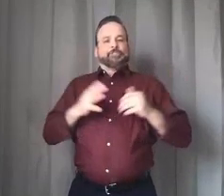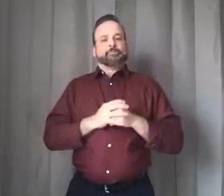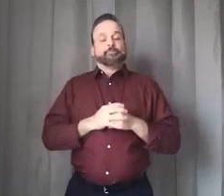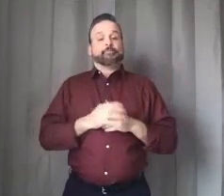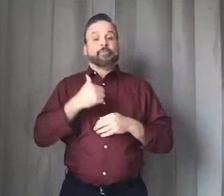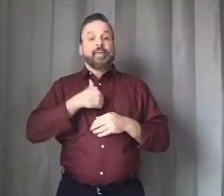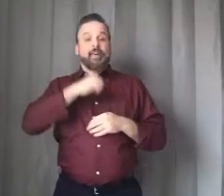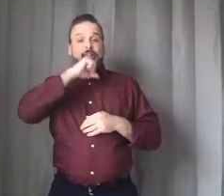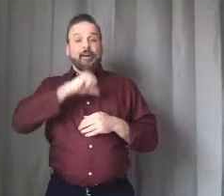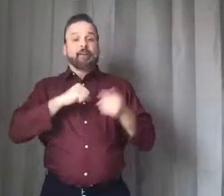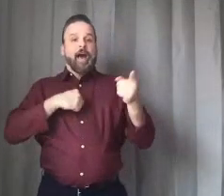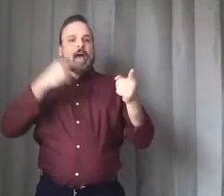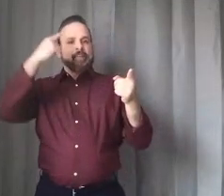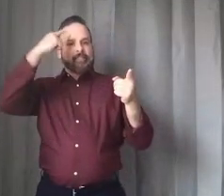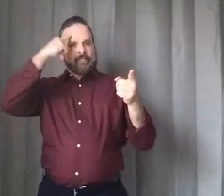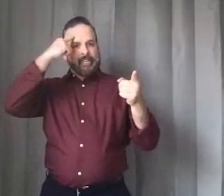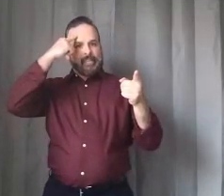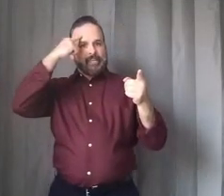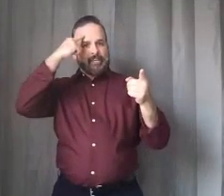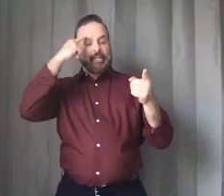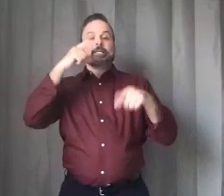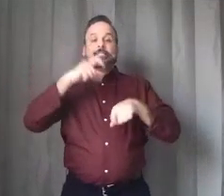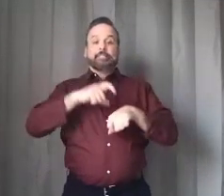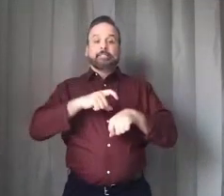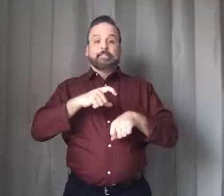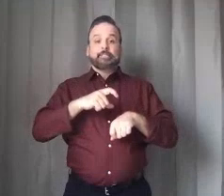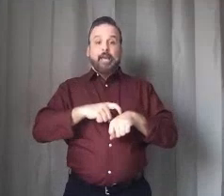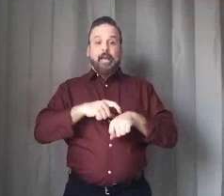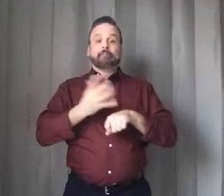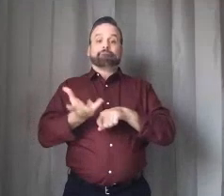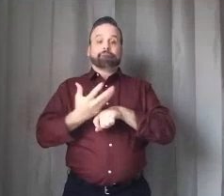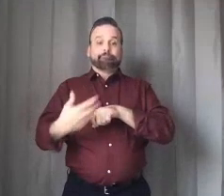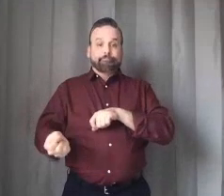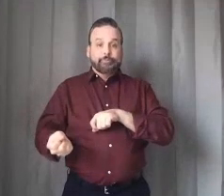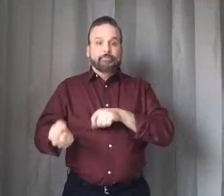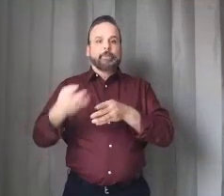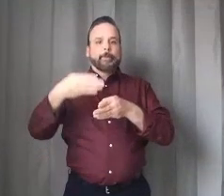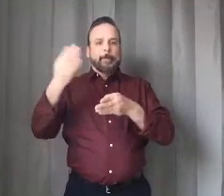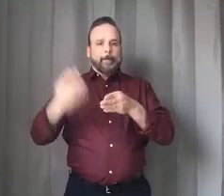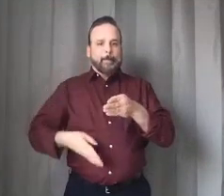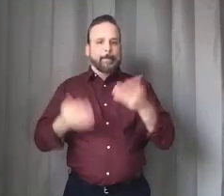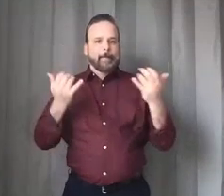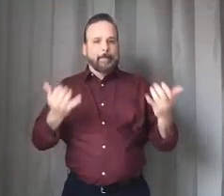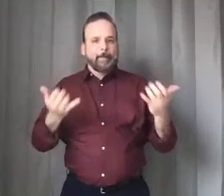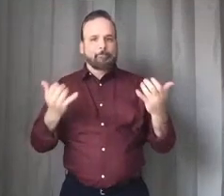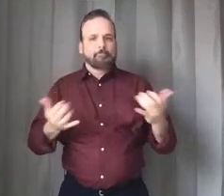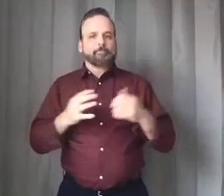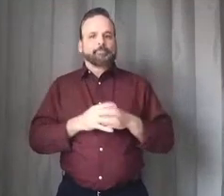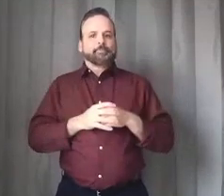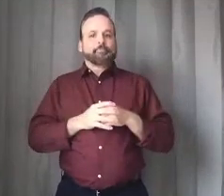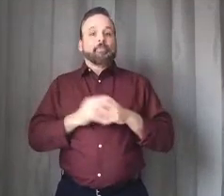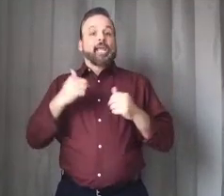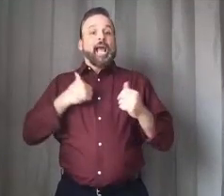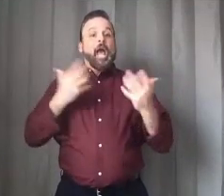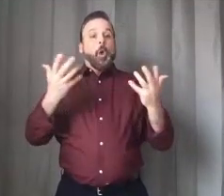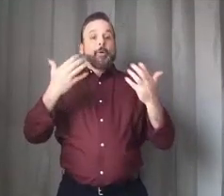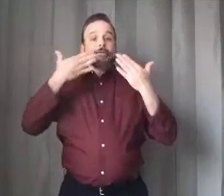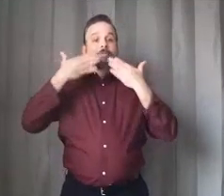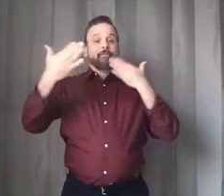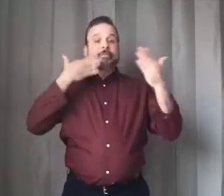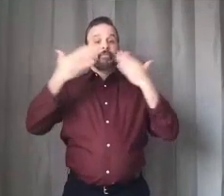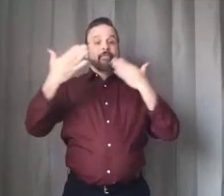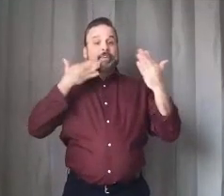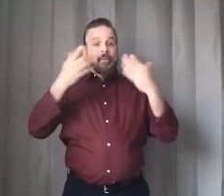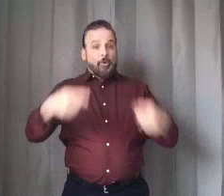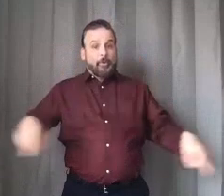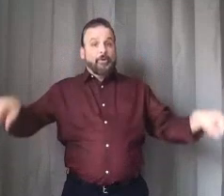it. And I think we are pretty much out of time, wrapping up. So I wanted to thank all of you